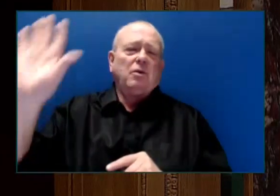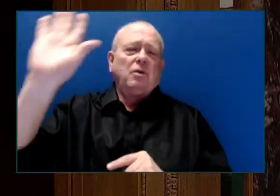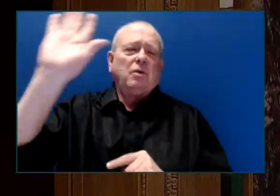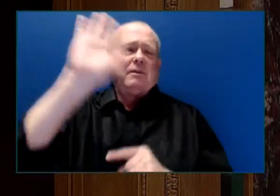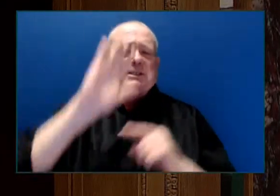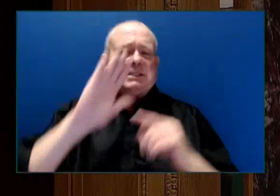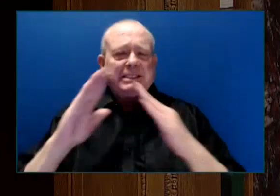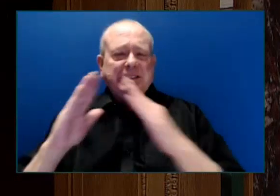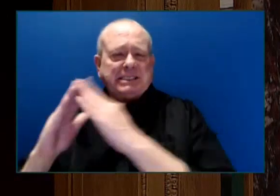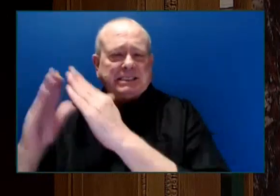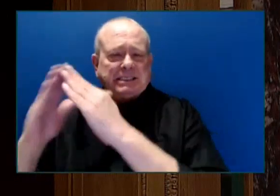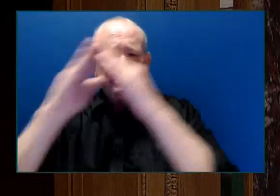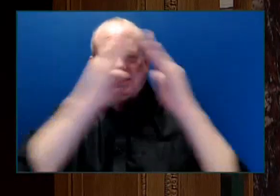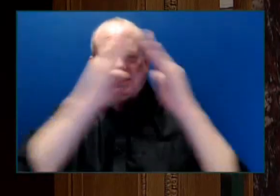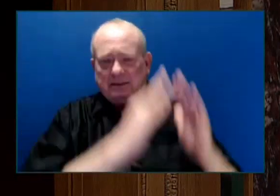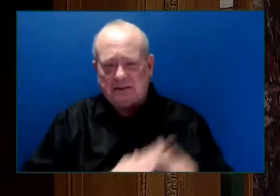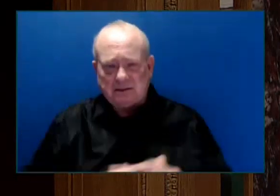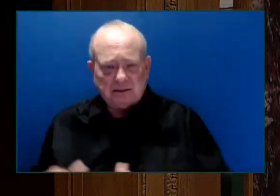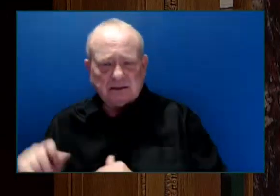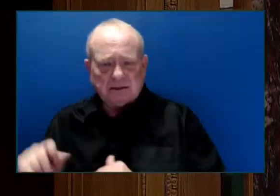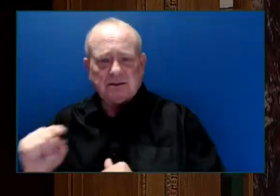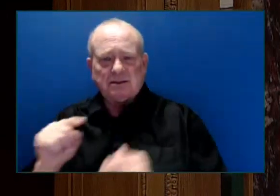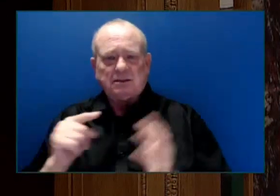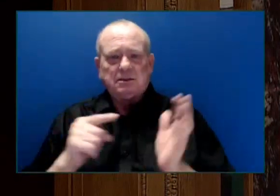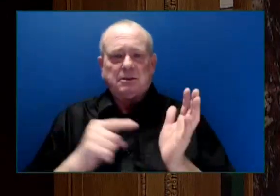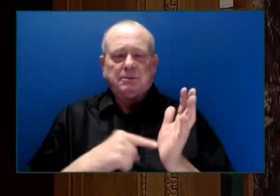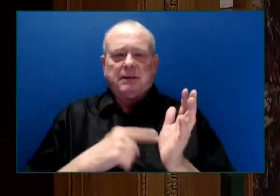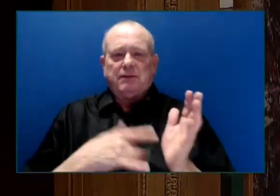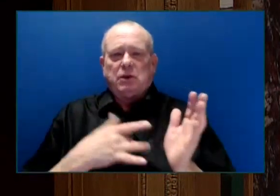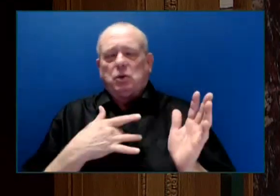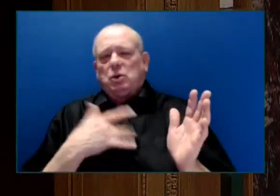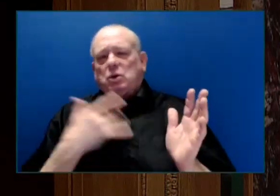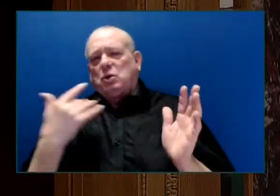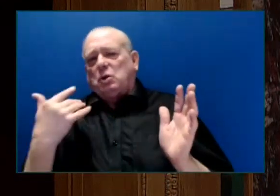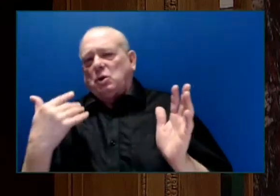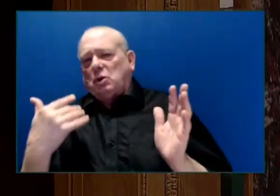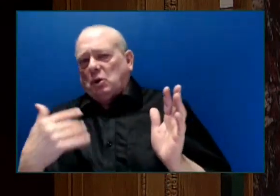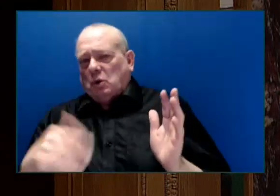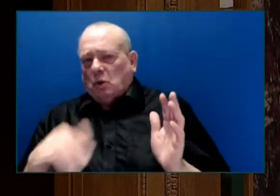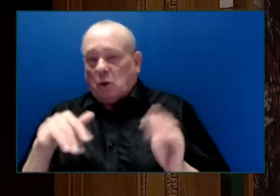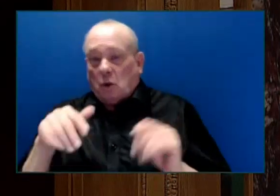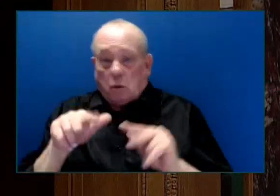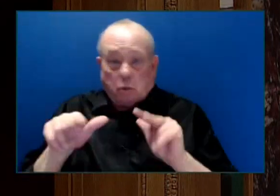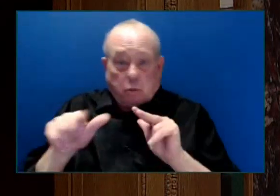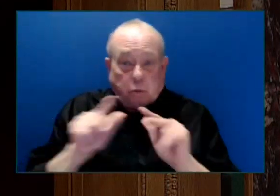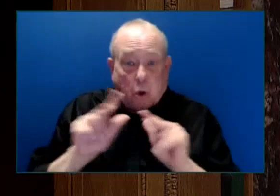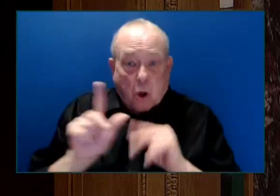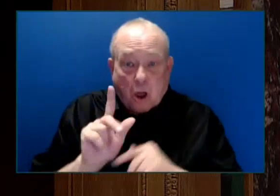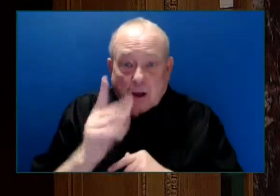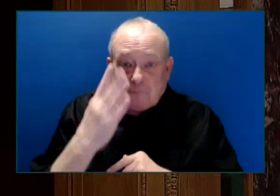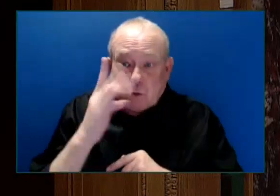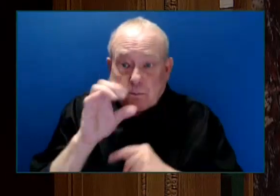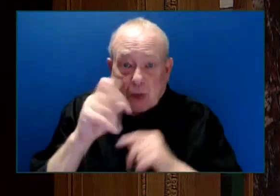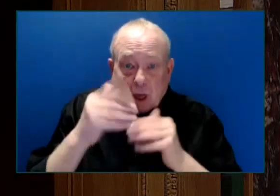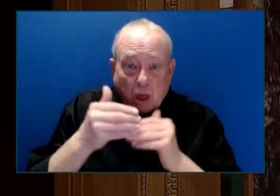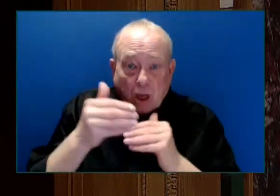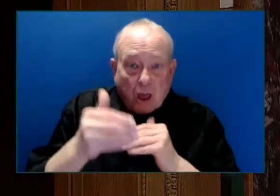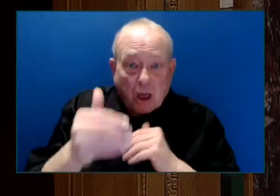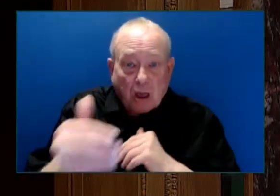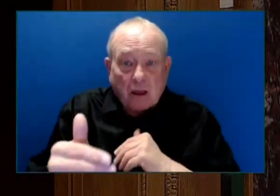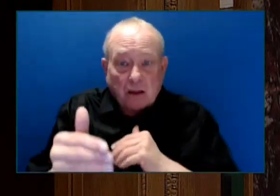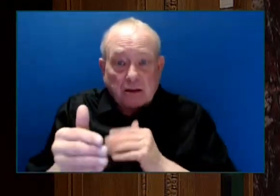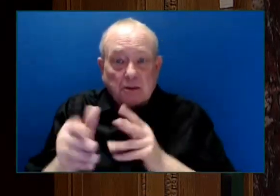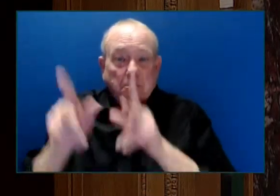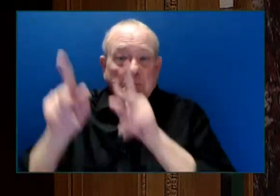blocks and not trip over someone who is strung out in the sidewalk with drug paraphernalia